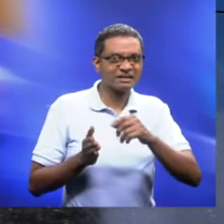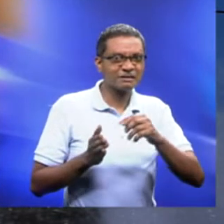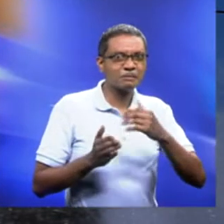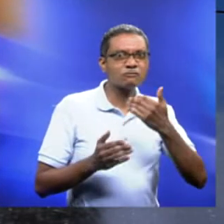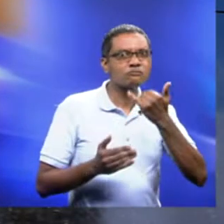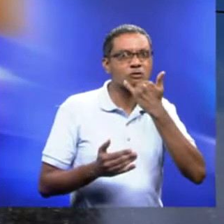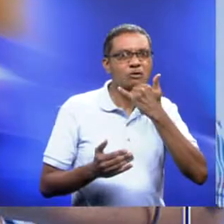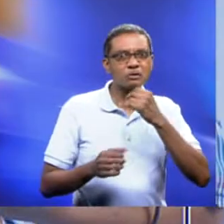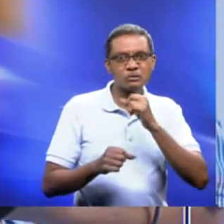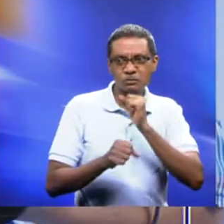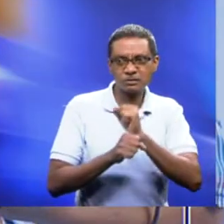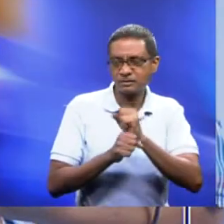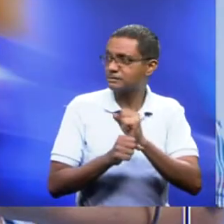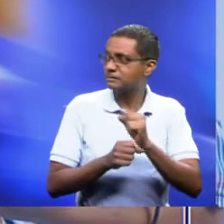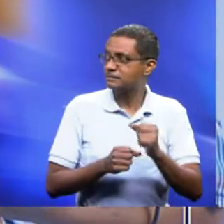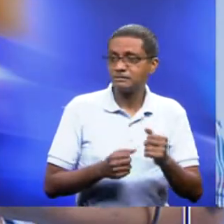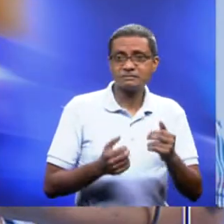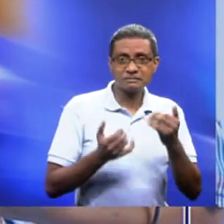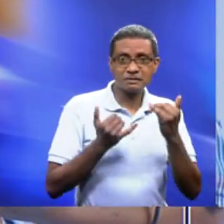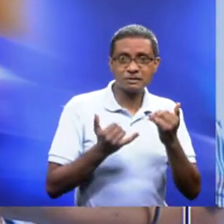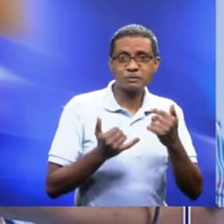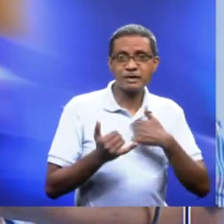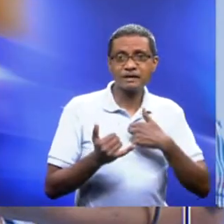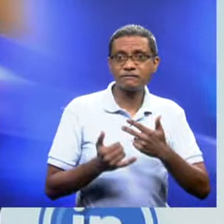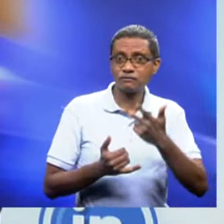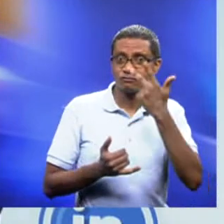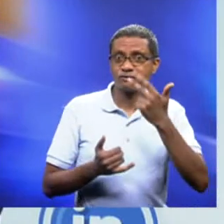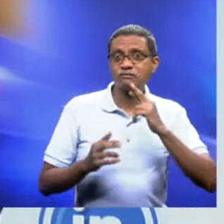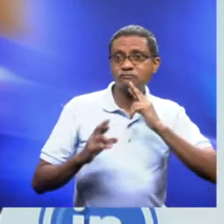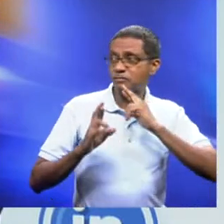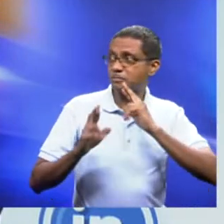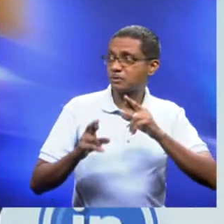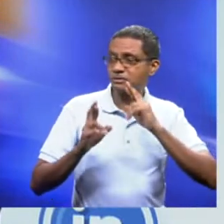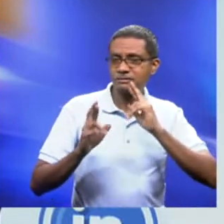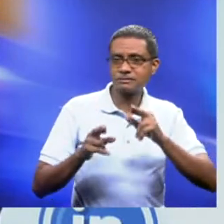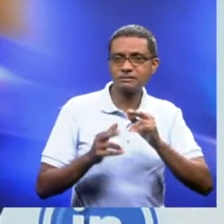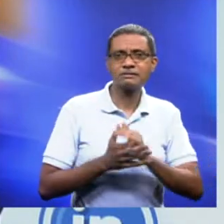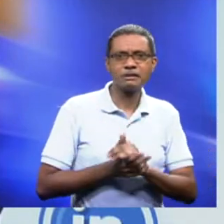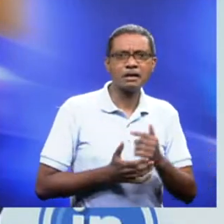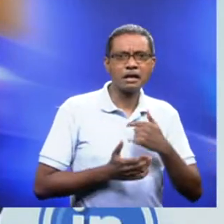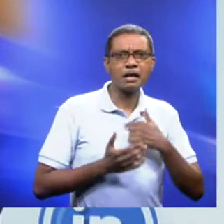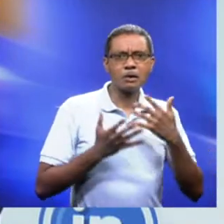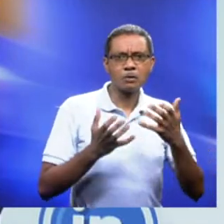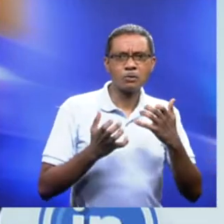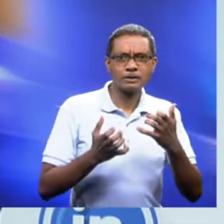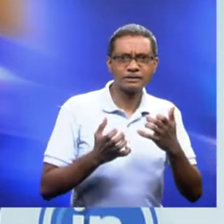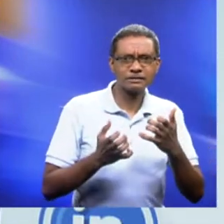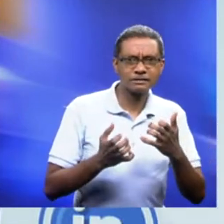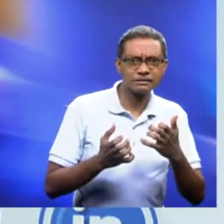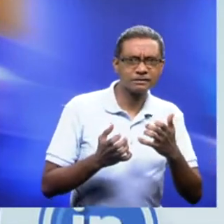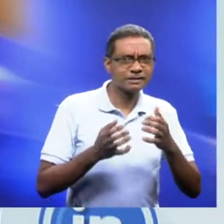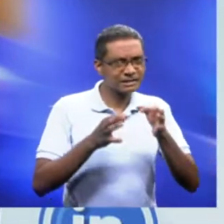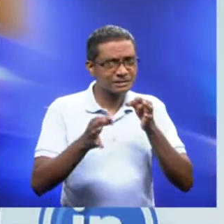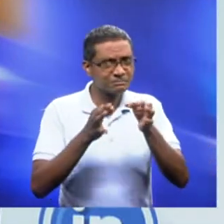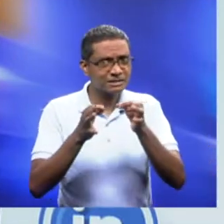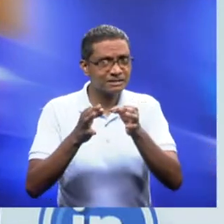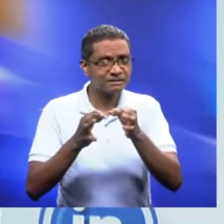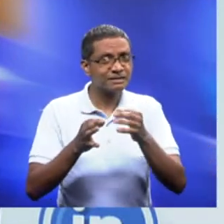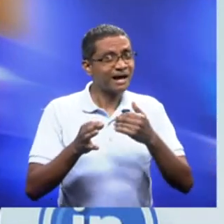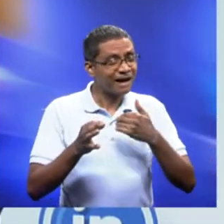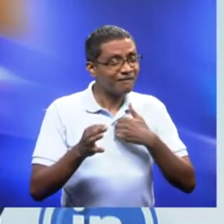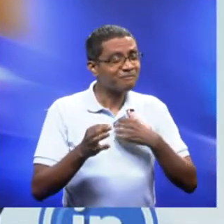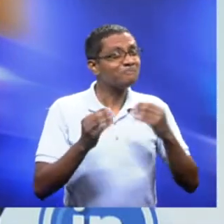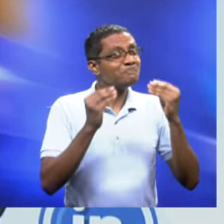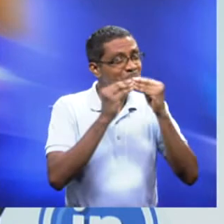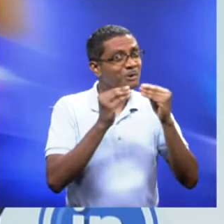such reports. So far, we have had 3 reports, but I want to couch it in such a way that there are much more